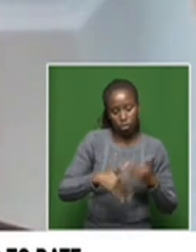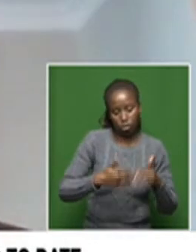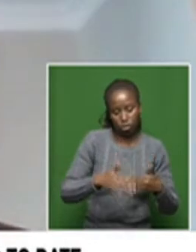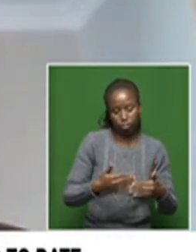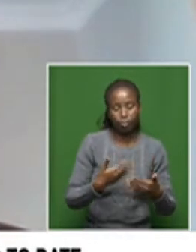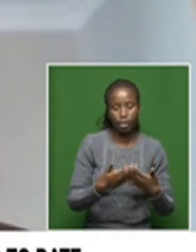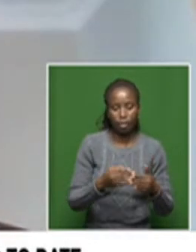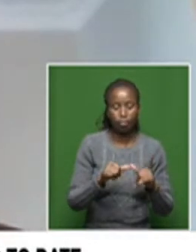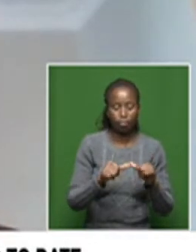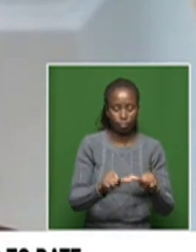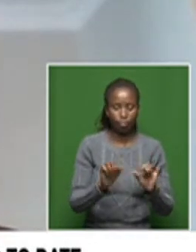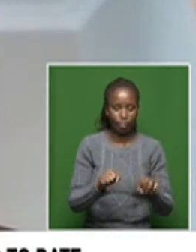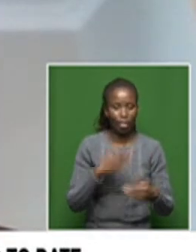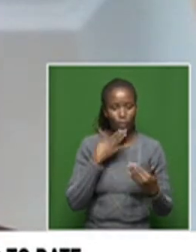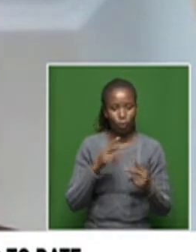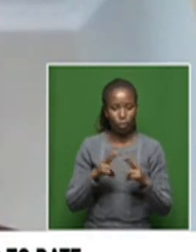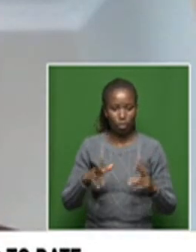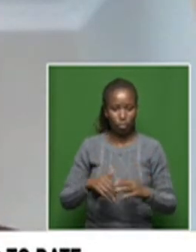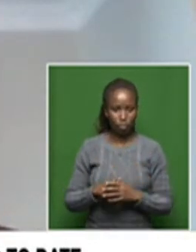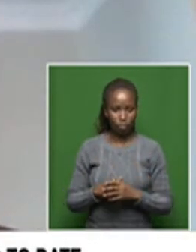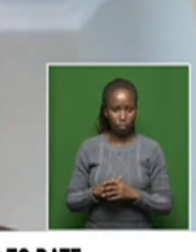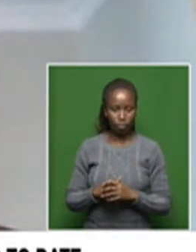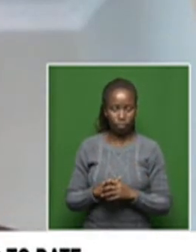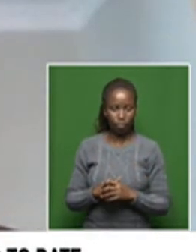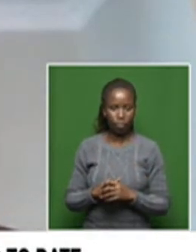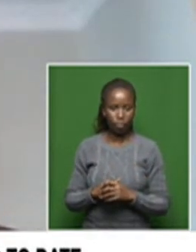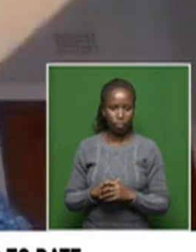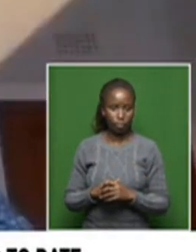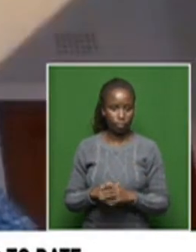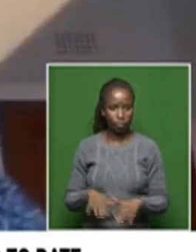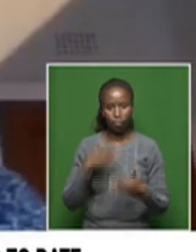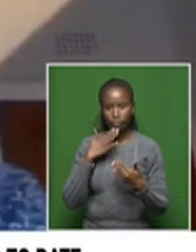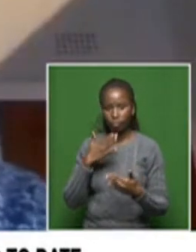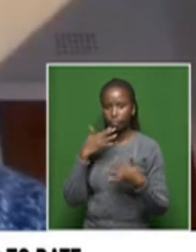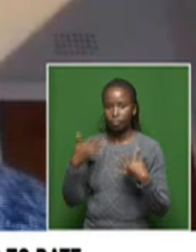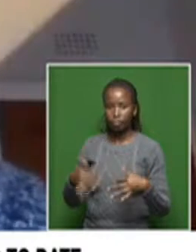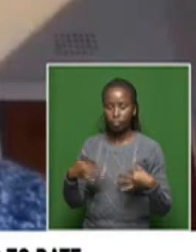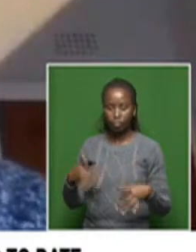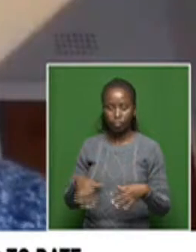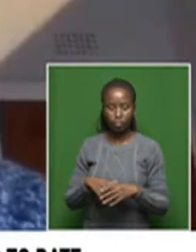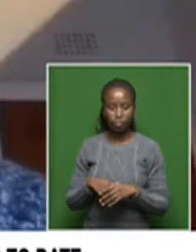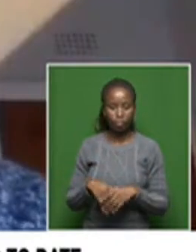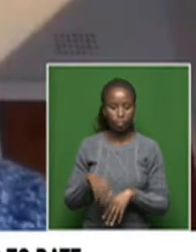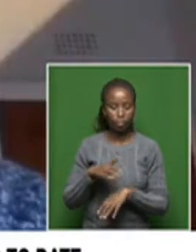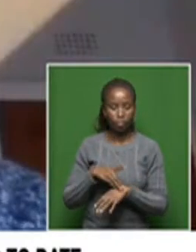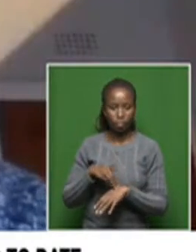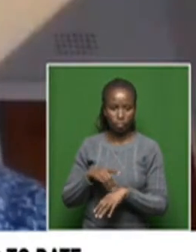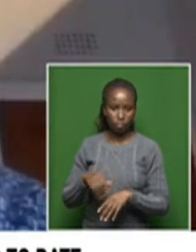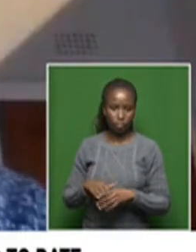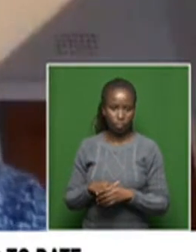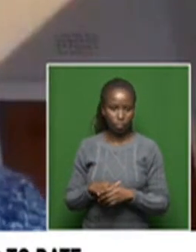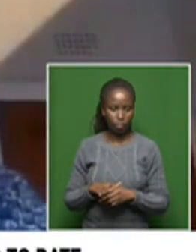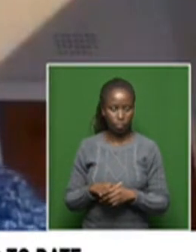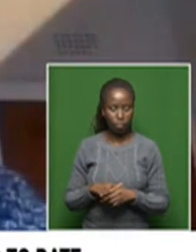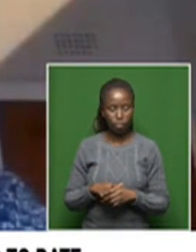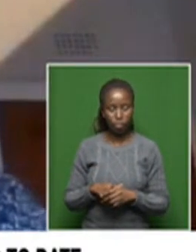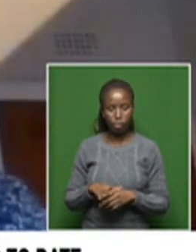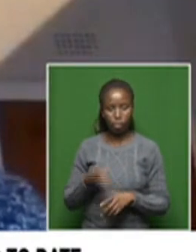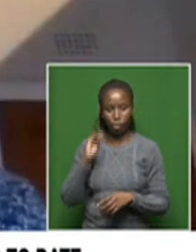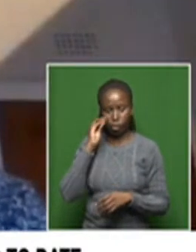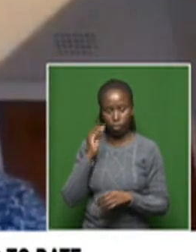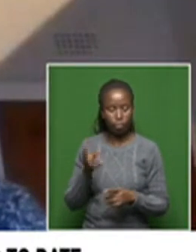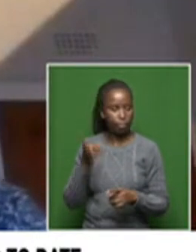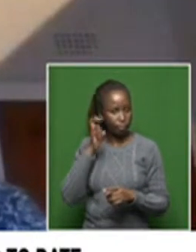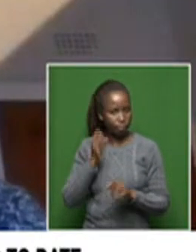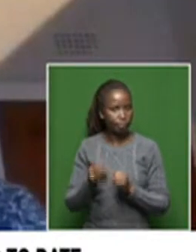with the program. Thank you very much. Thank you very much, Dr. Nicholas Crisp. Good news that we are